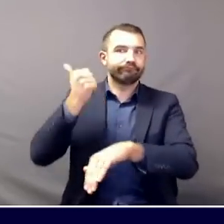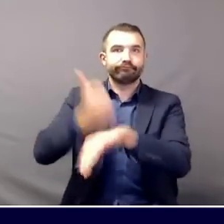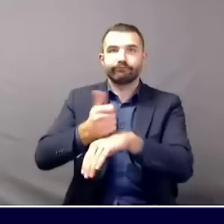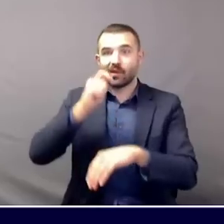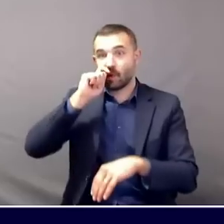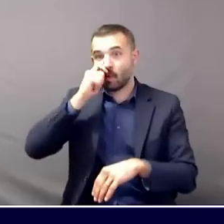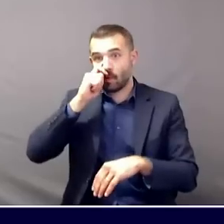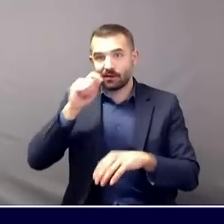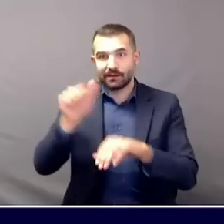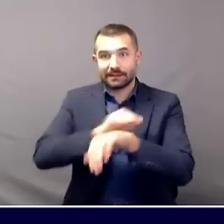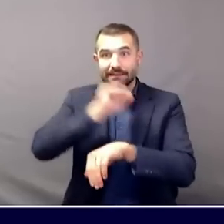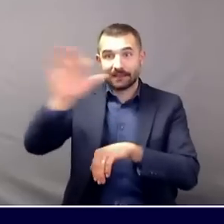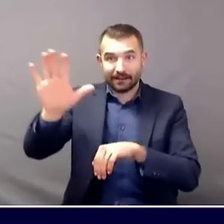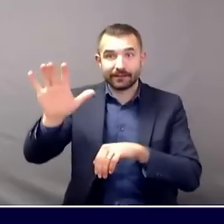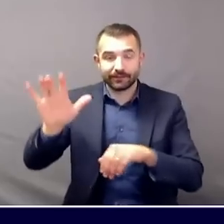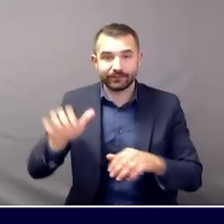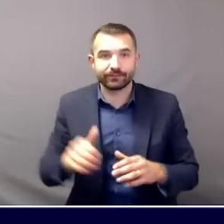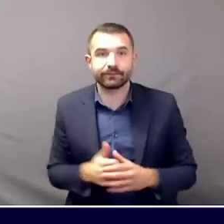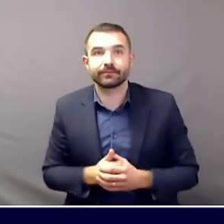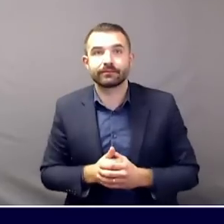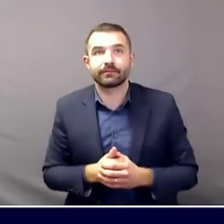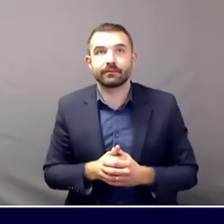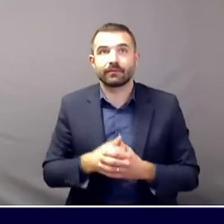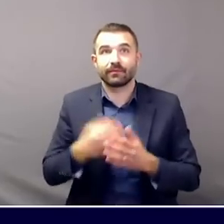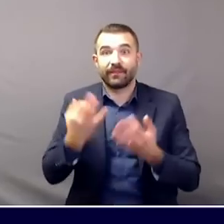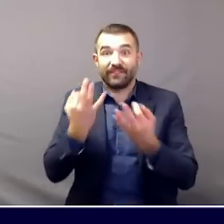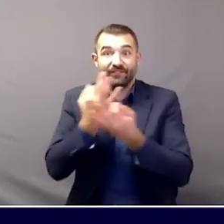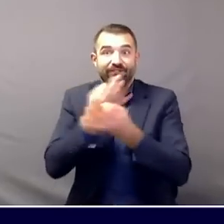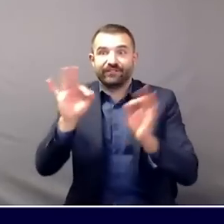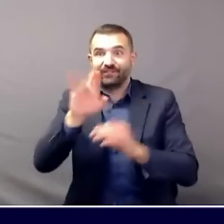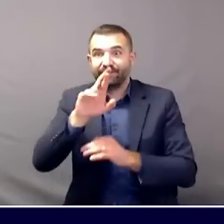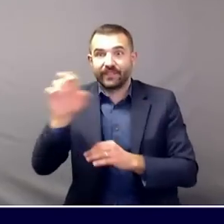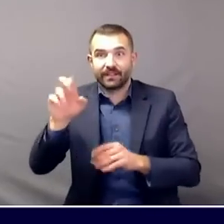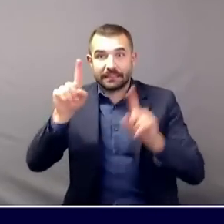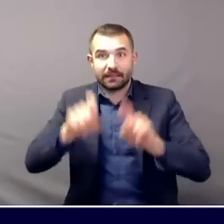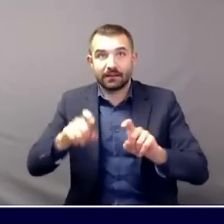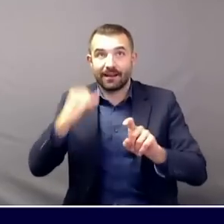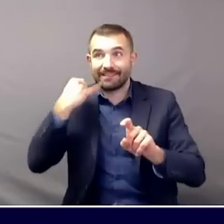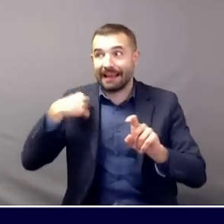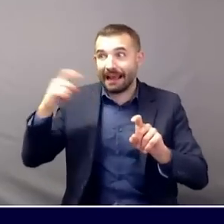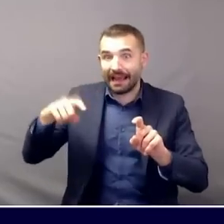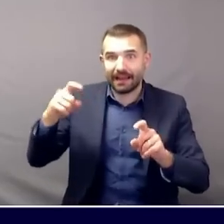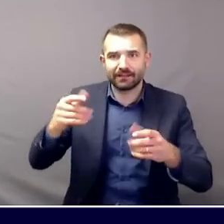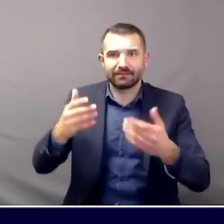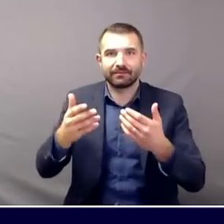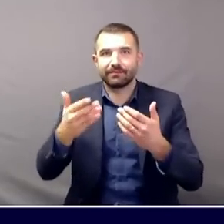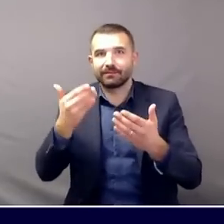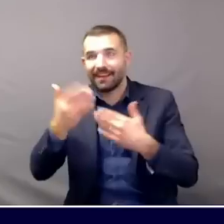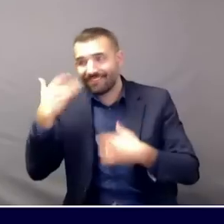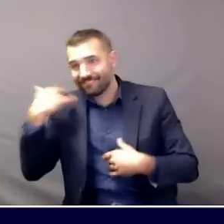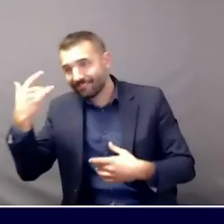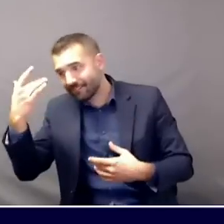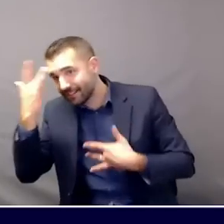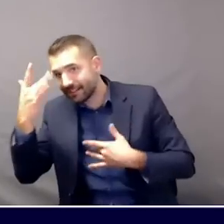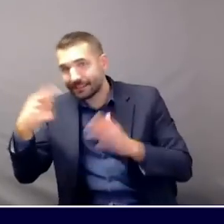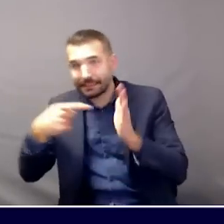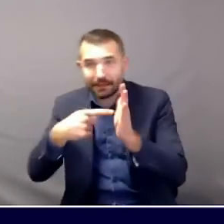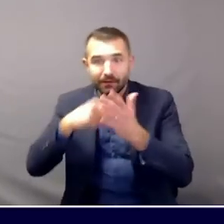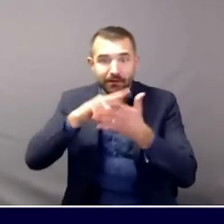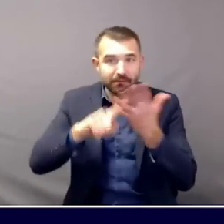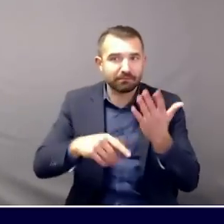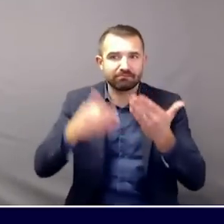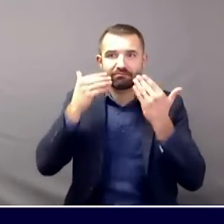free COVID-19 tests to people who think they need a test, regardless of symptoms, and without a need for a referral from a healthcare